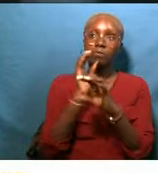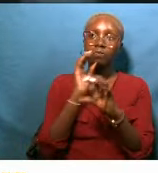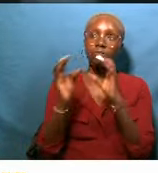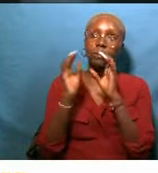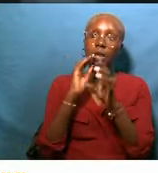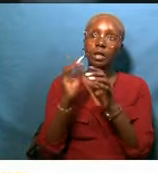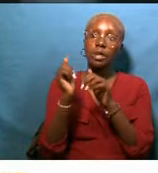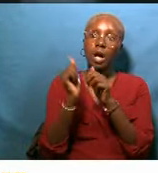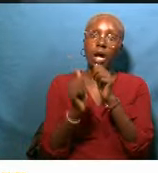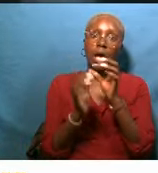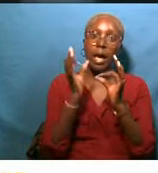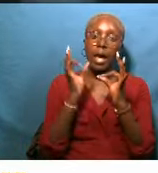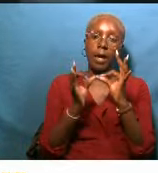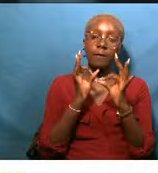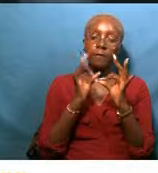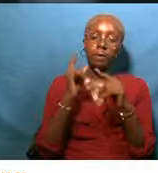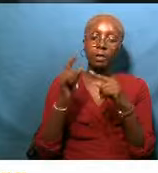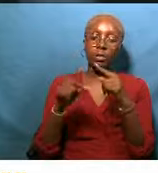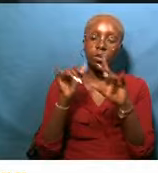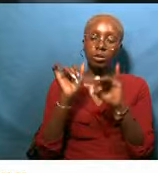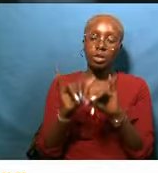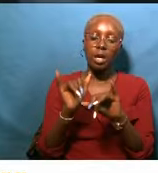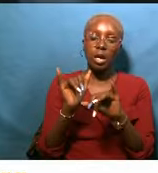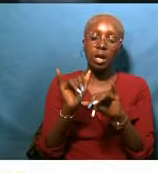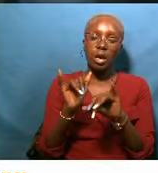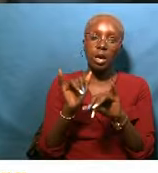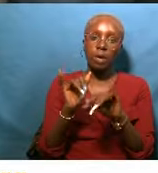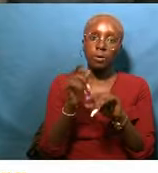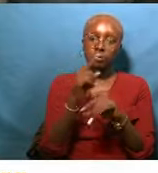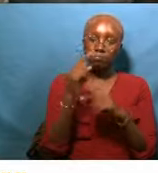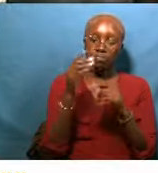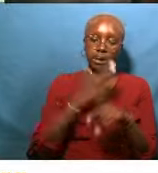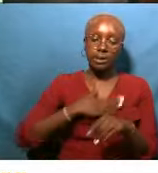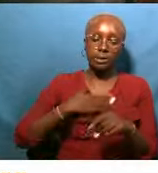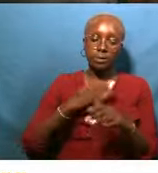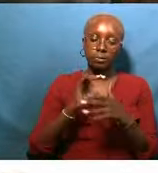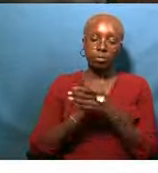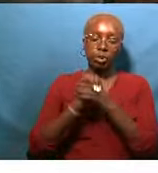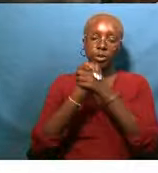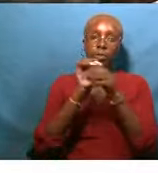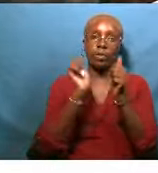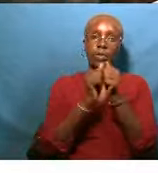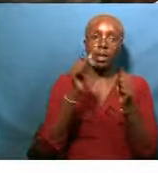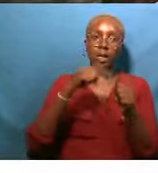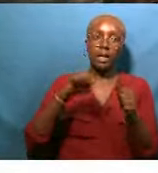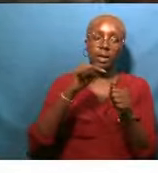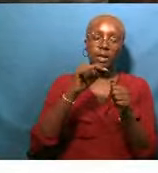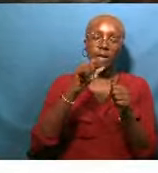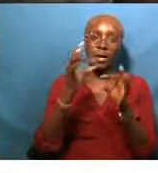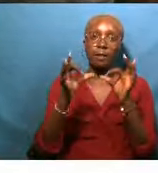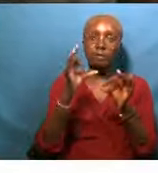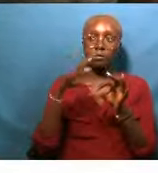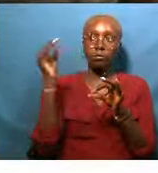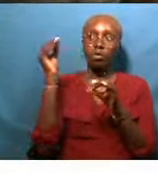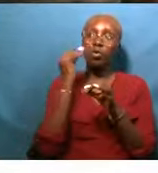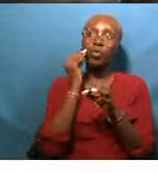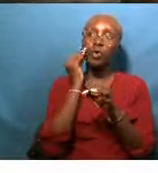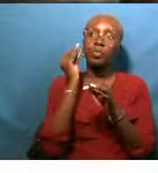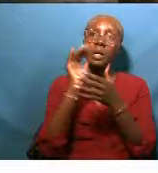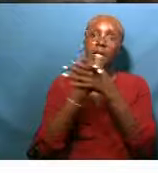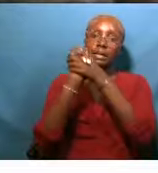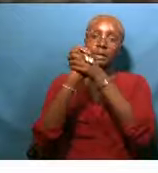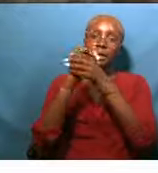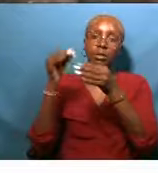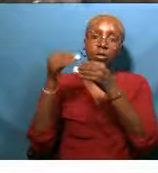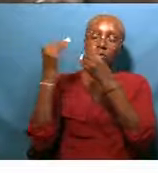are around, please worship with us. Again, if you're on transit, take our greetings and love to your home church and to your